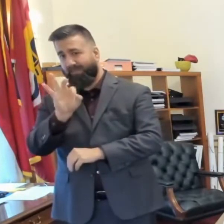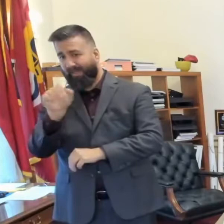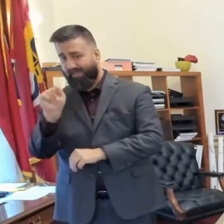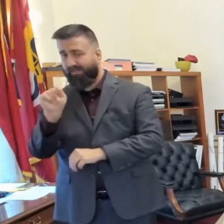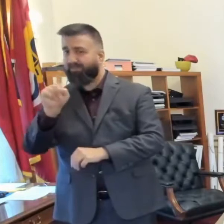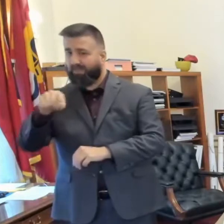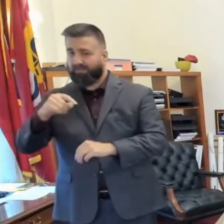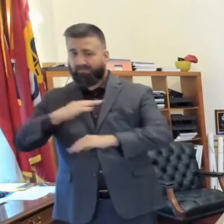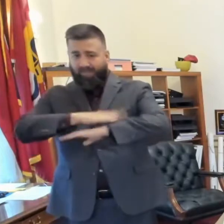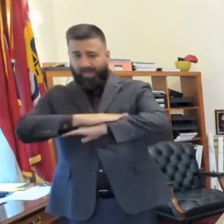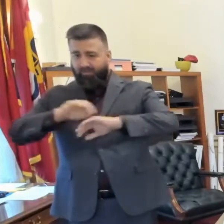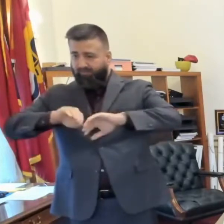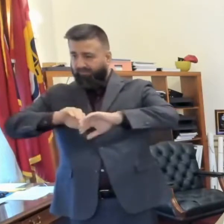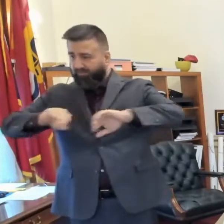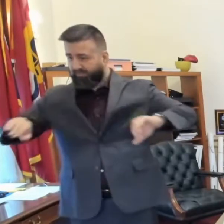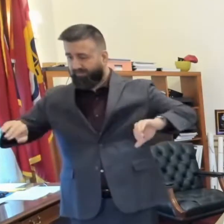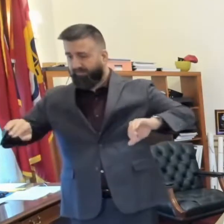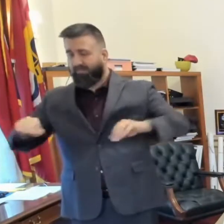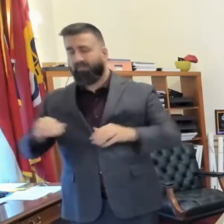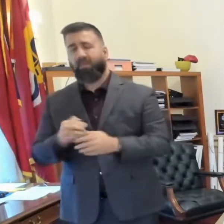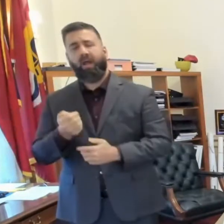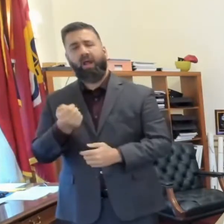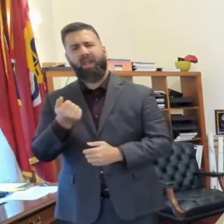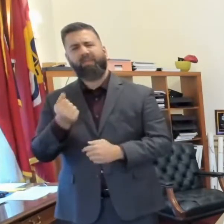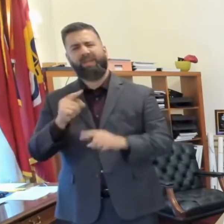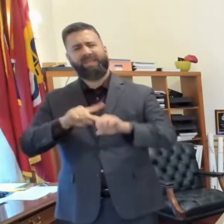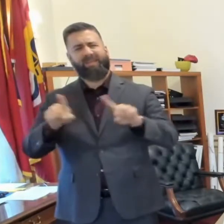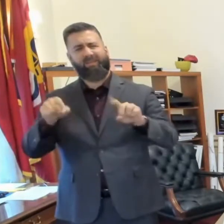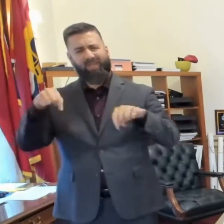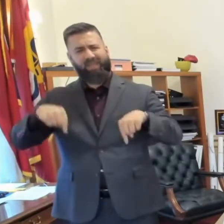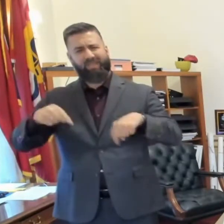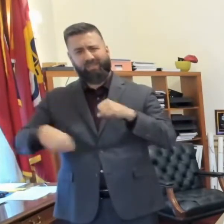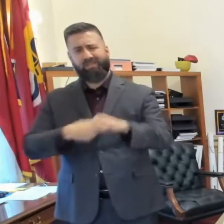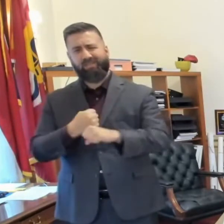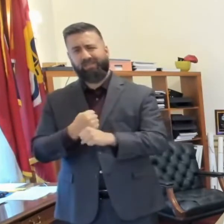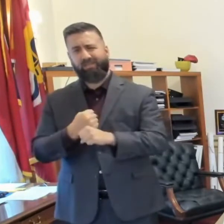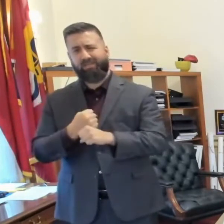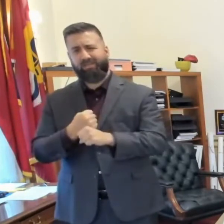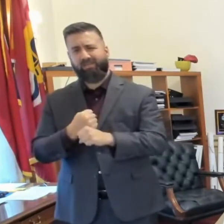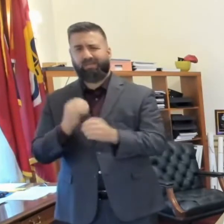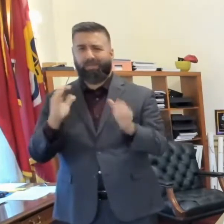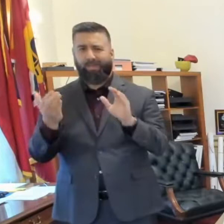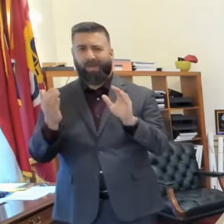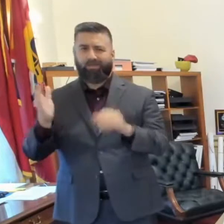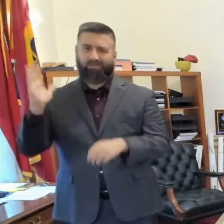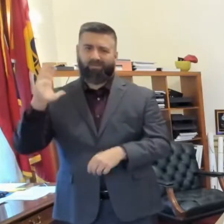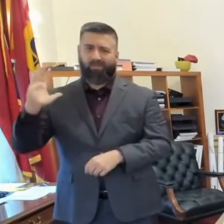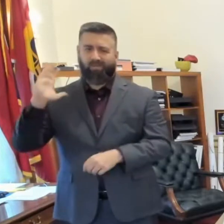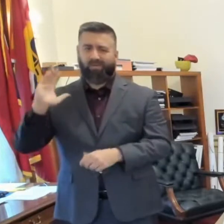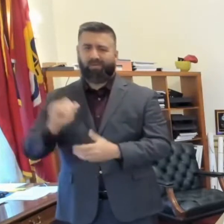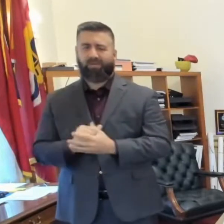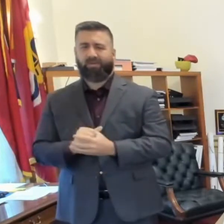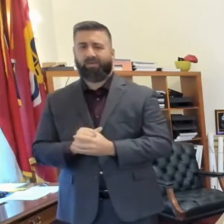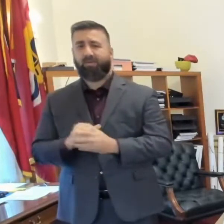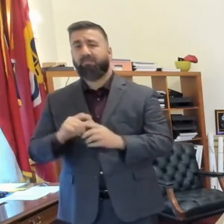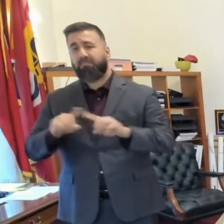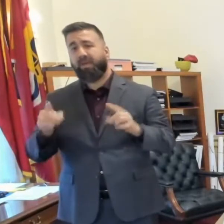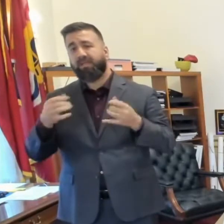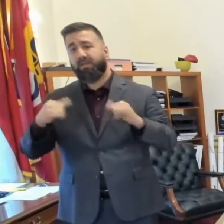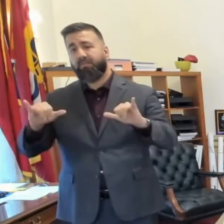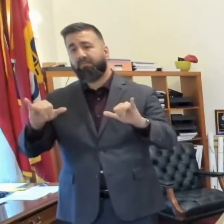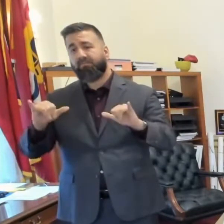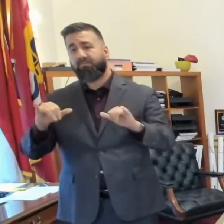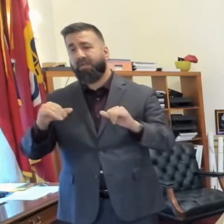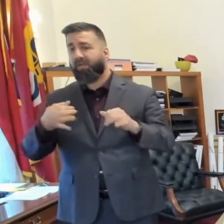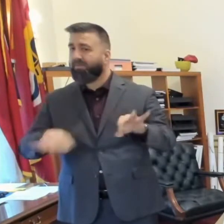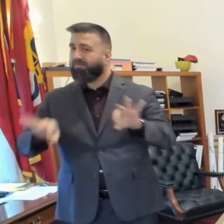apart. So it'll be a little different New Year's Eve than it has been in the past. But it's important to remember